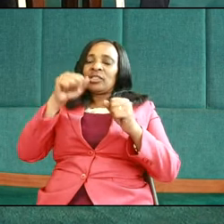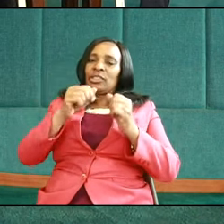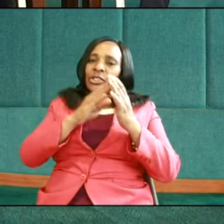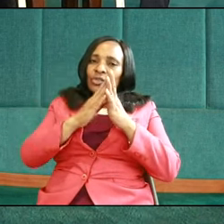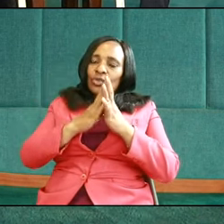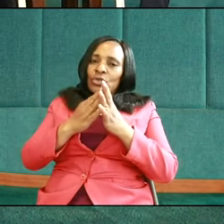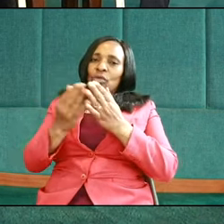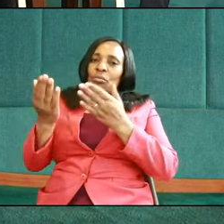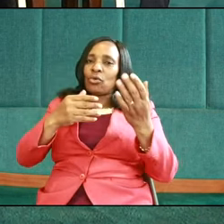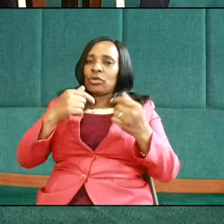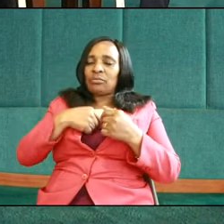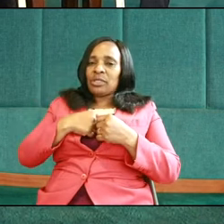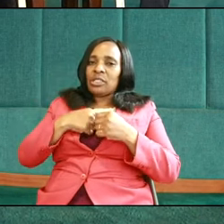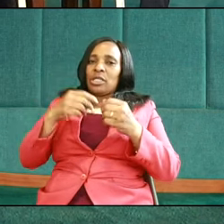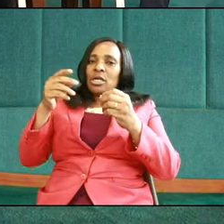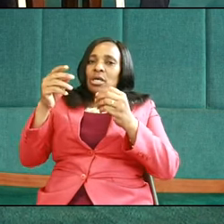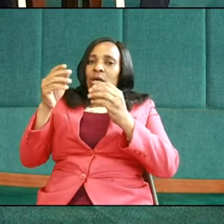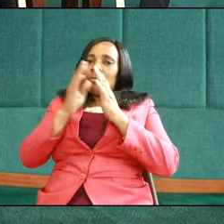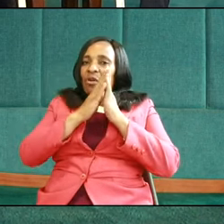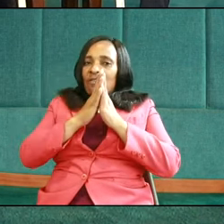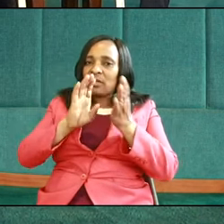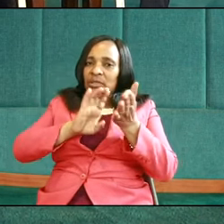out Proverbs 3:5.